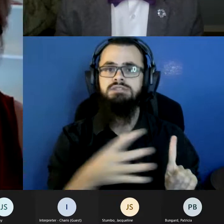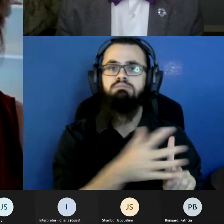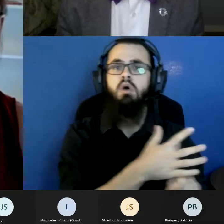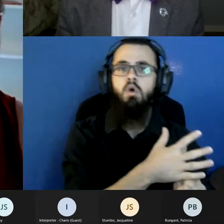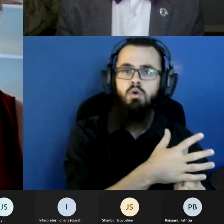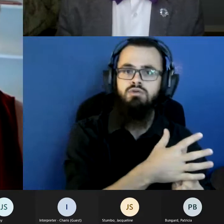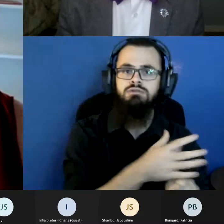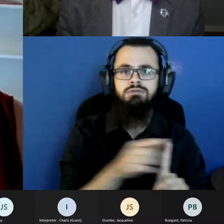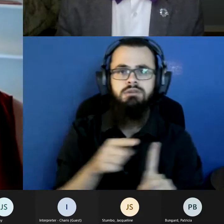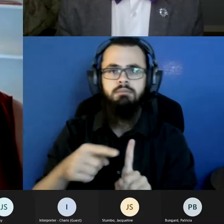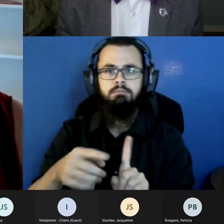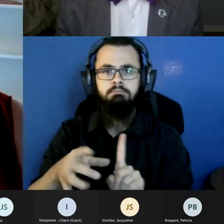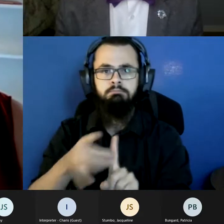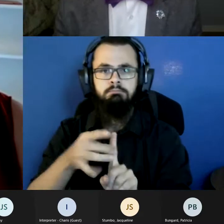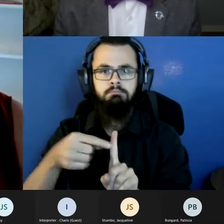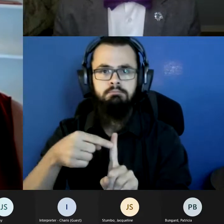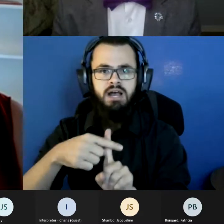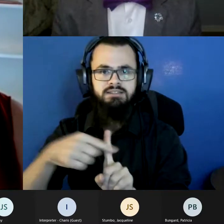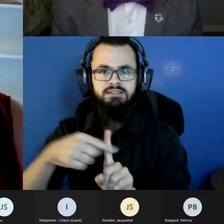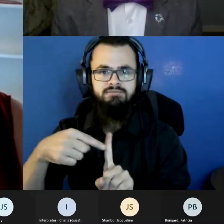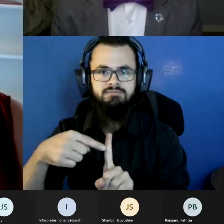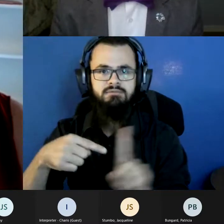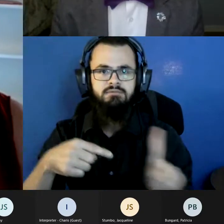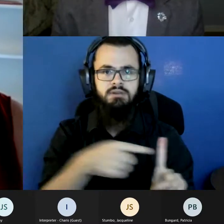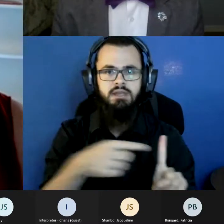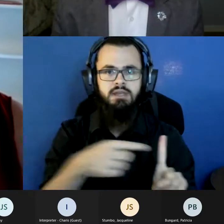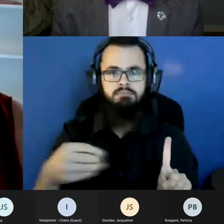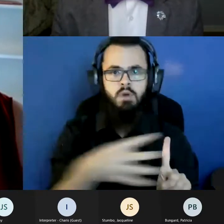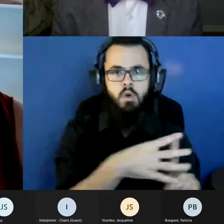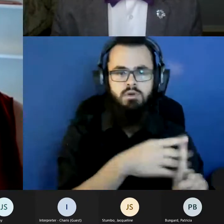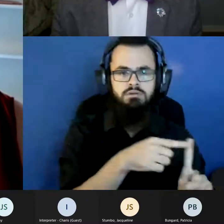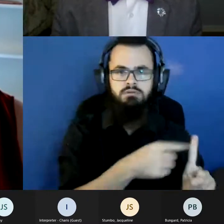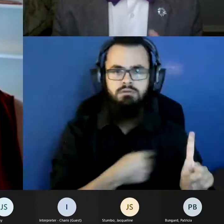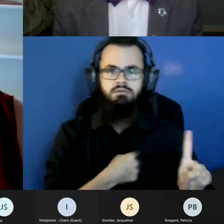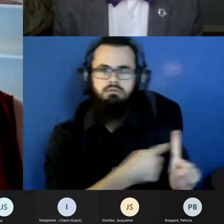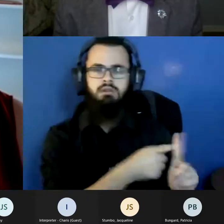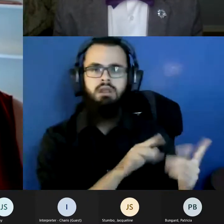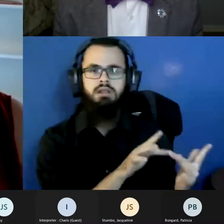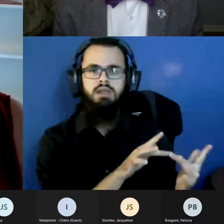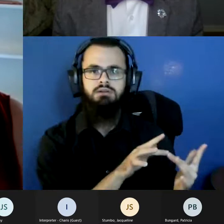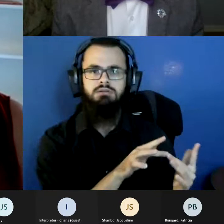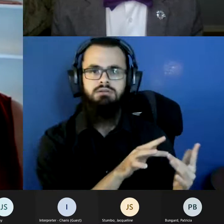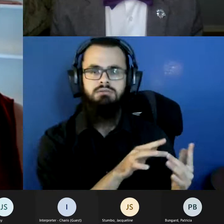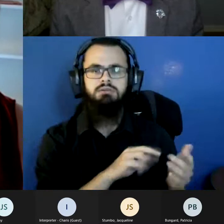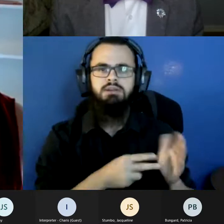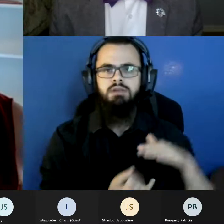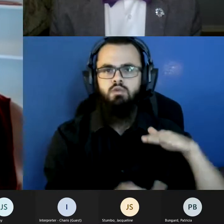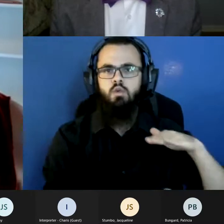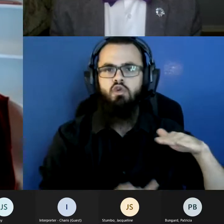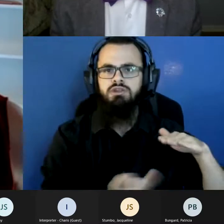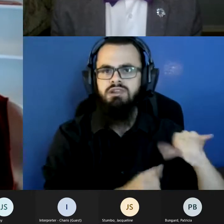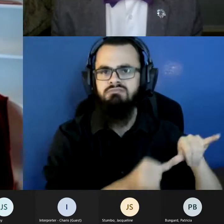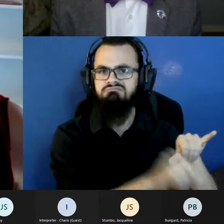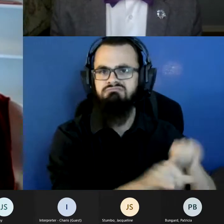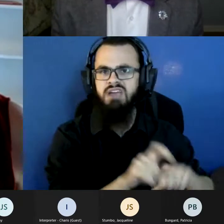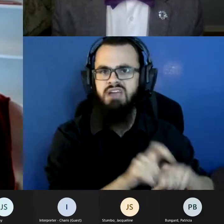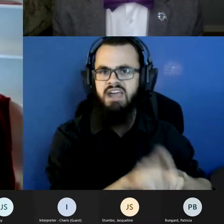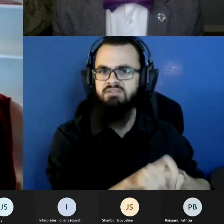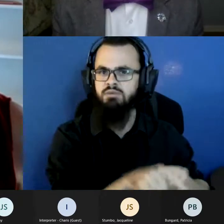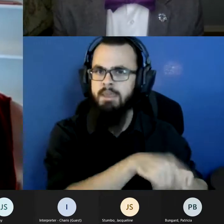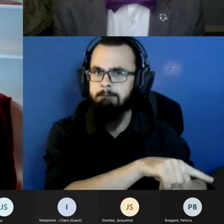contact. They will need to quarantine, and there's no direct impact on you at